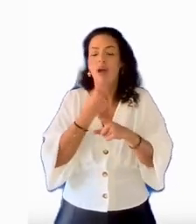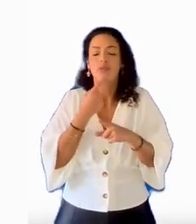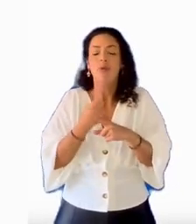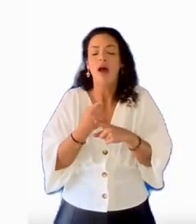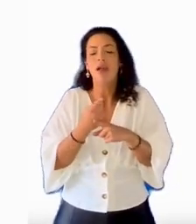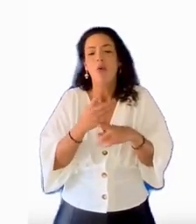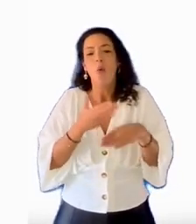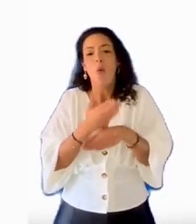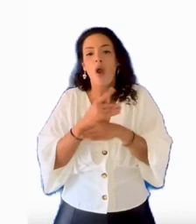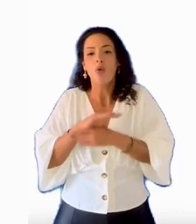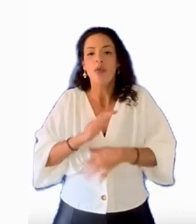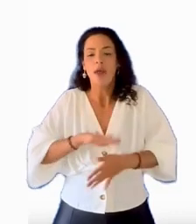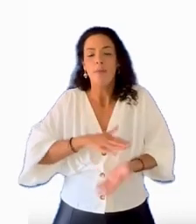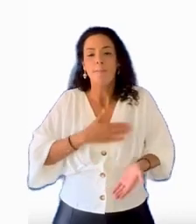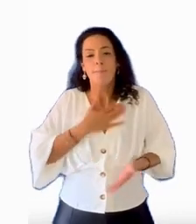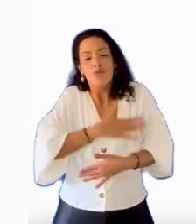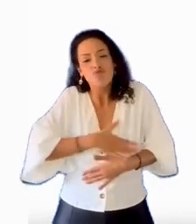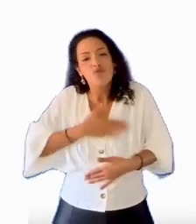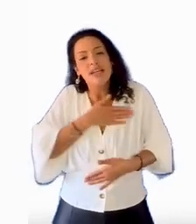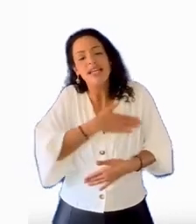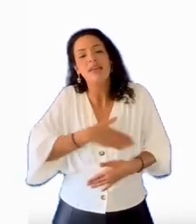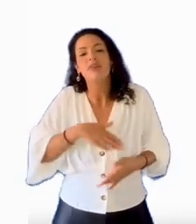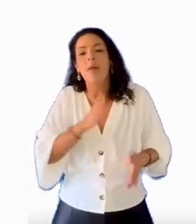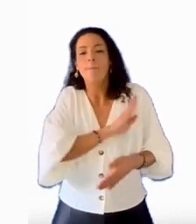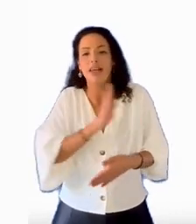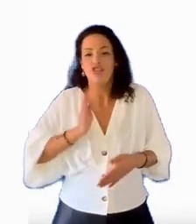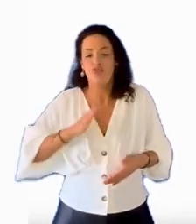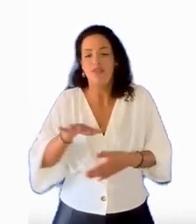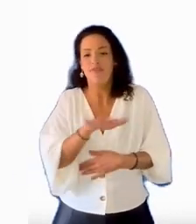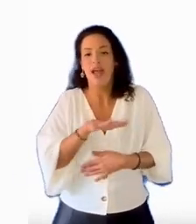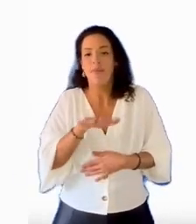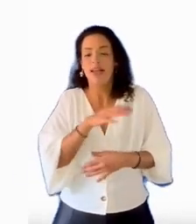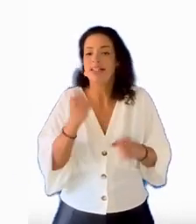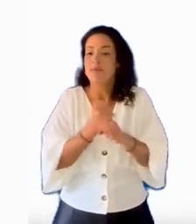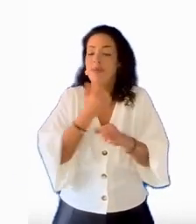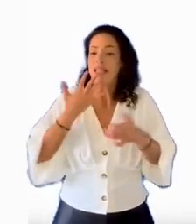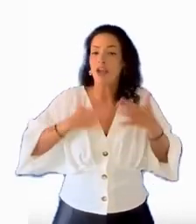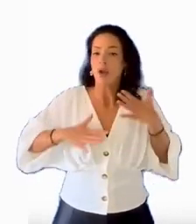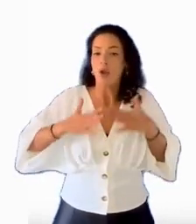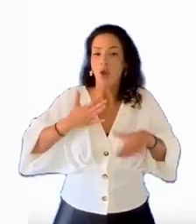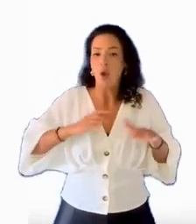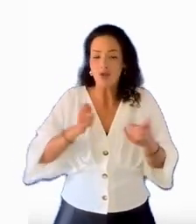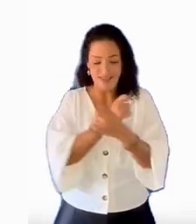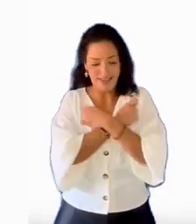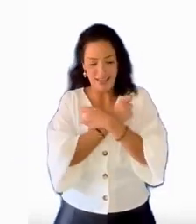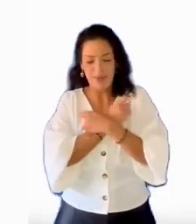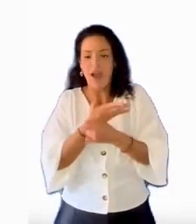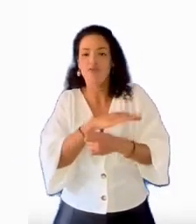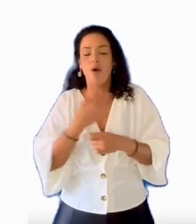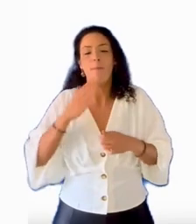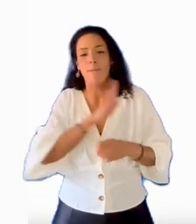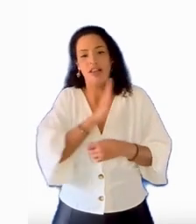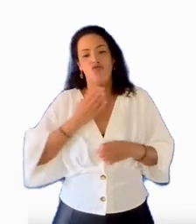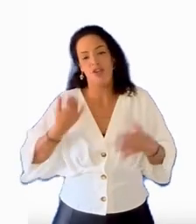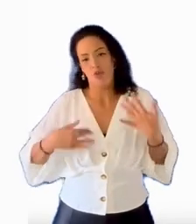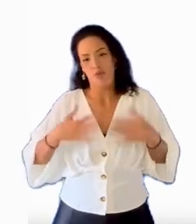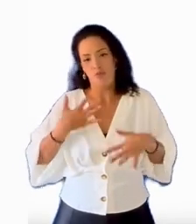military families and the making of teddy bears out of their loved ones' clothes as a means of displaying my empathy and acknowledgement of their